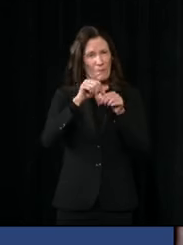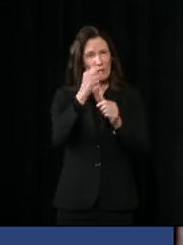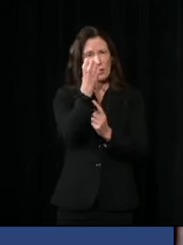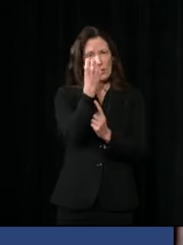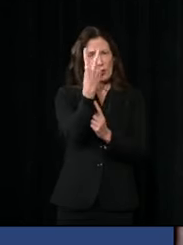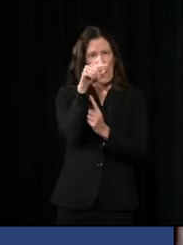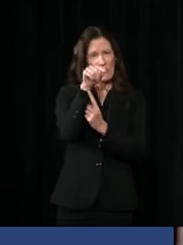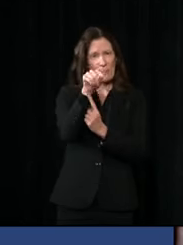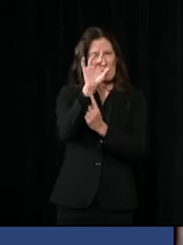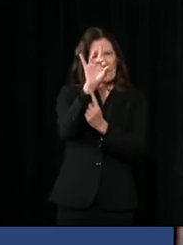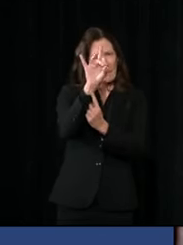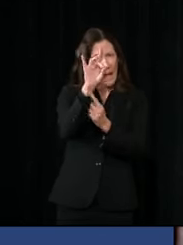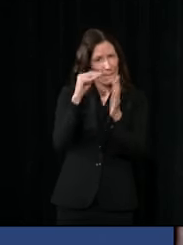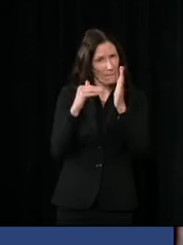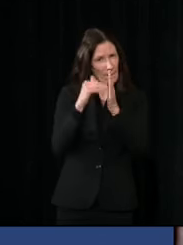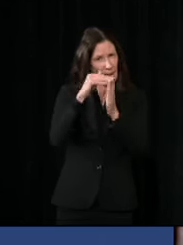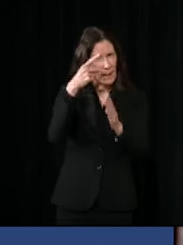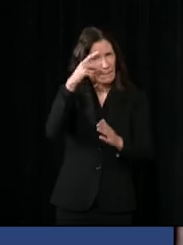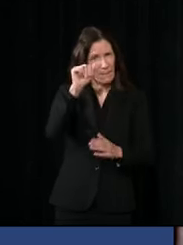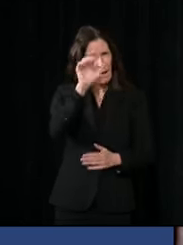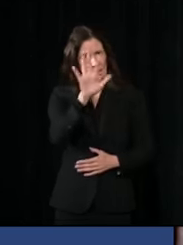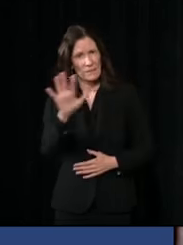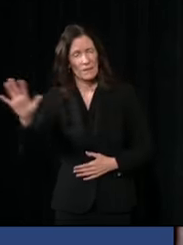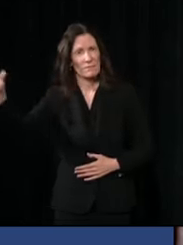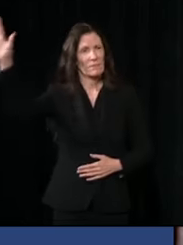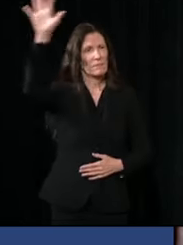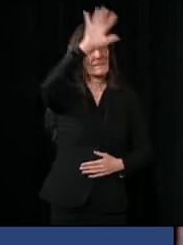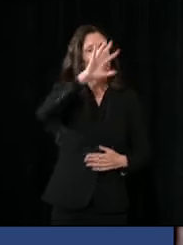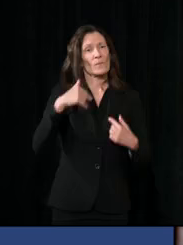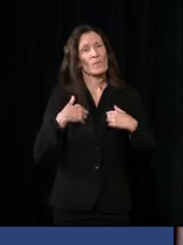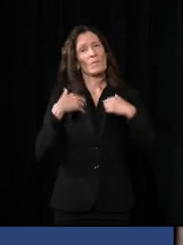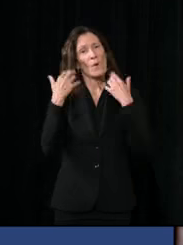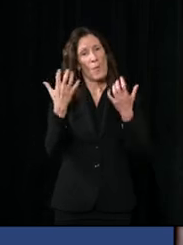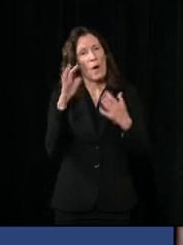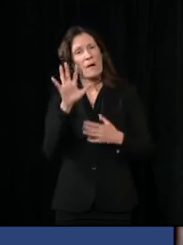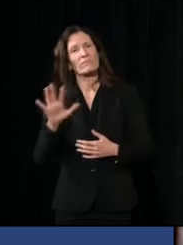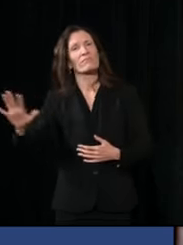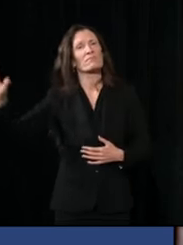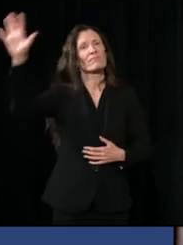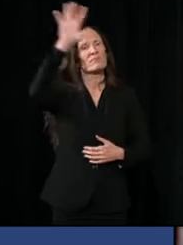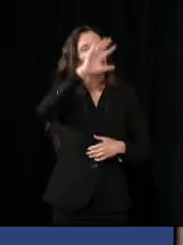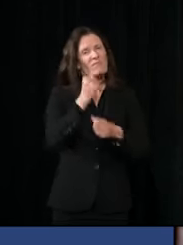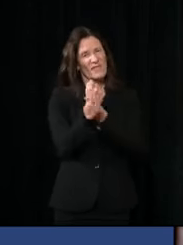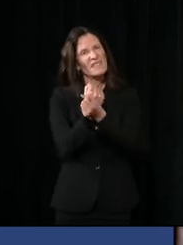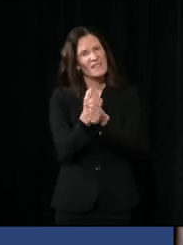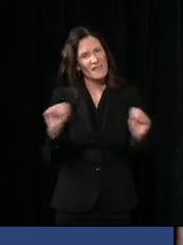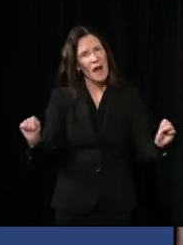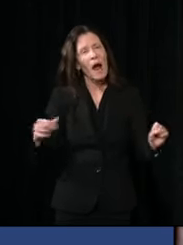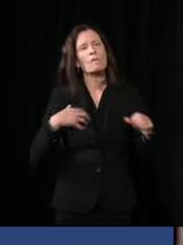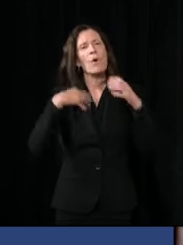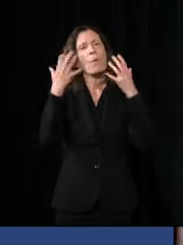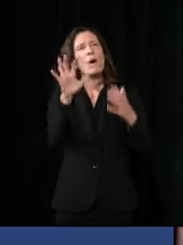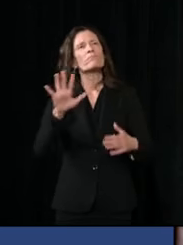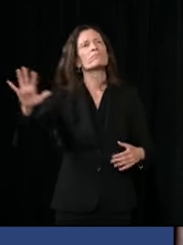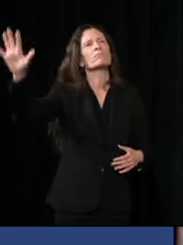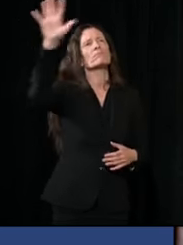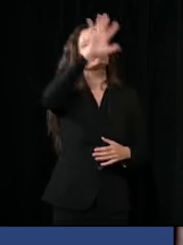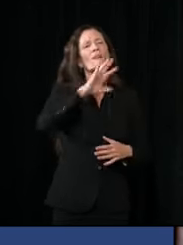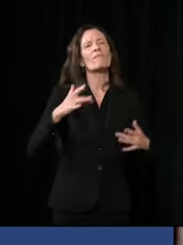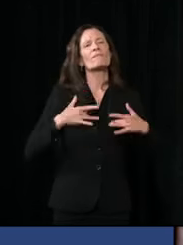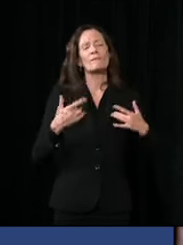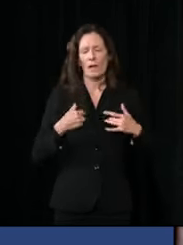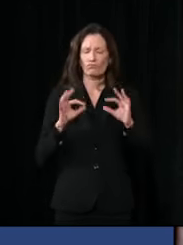to a store or going to a restaurant? Those are the things that we have to decide. We have not yet, but we will.